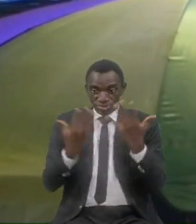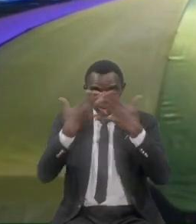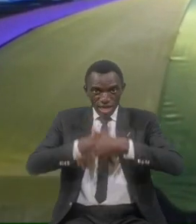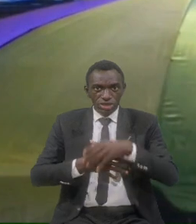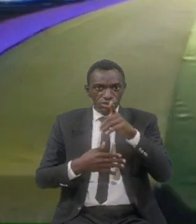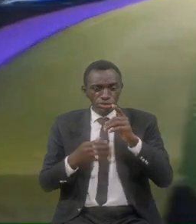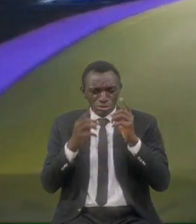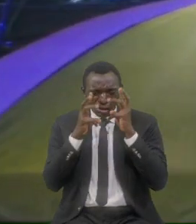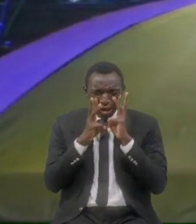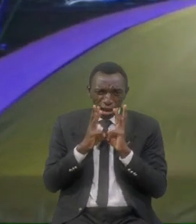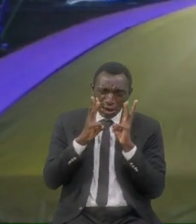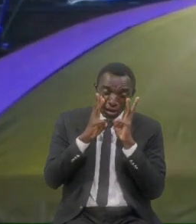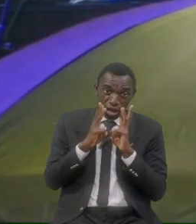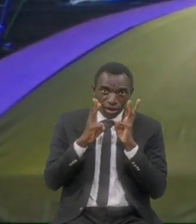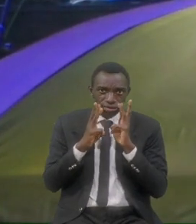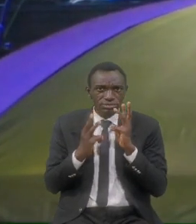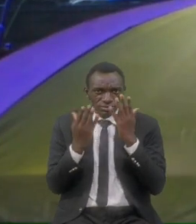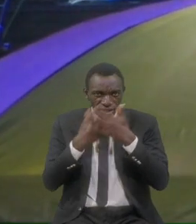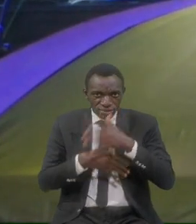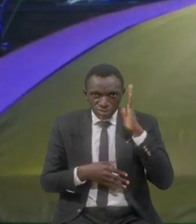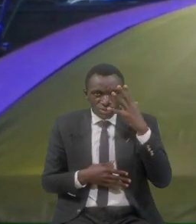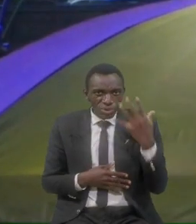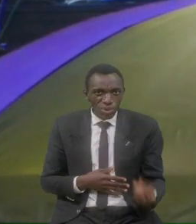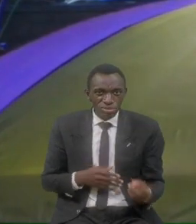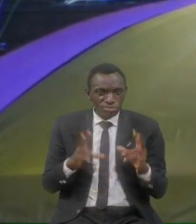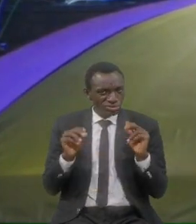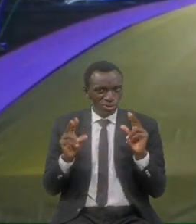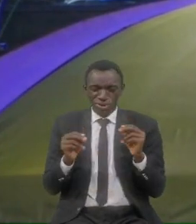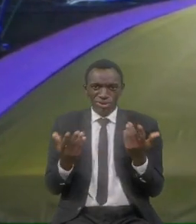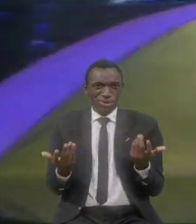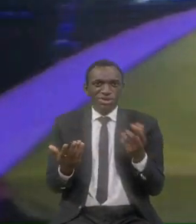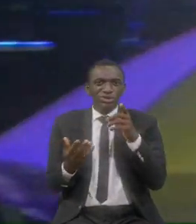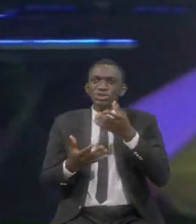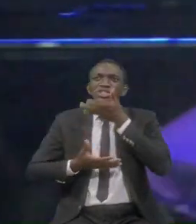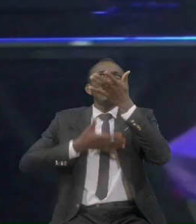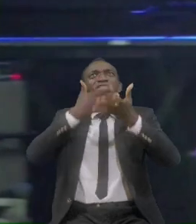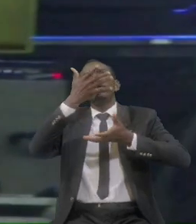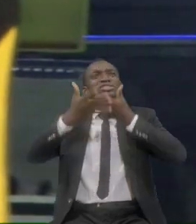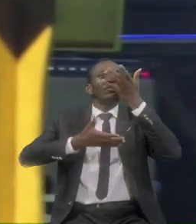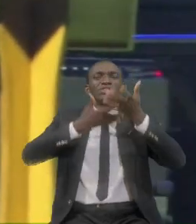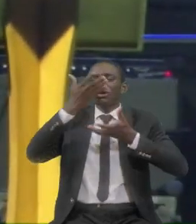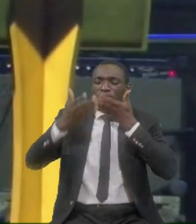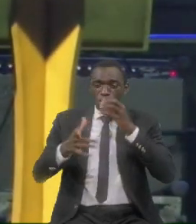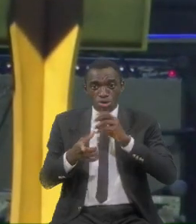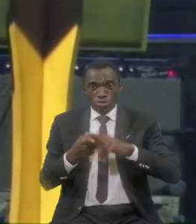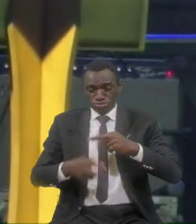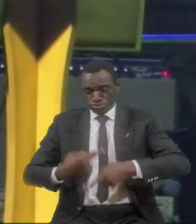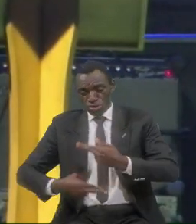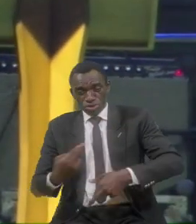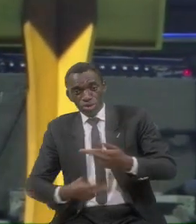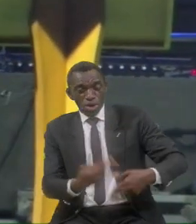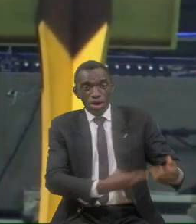You don't begin to shout. You don't begin to roll on the ground.